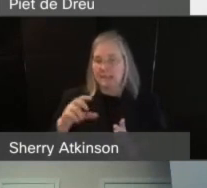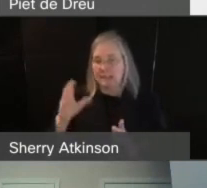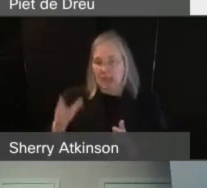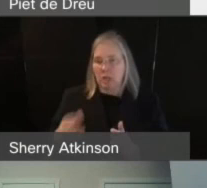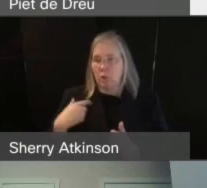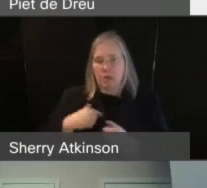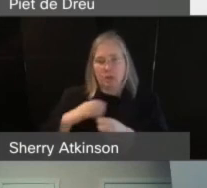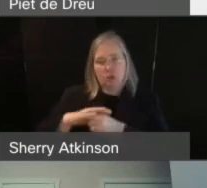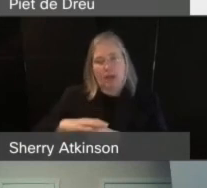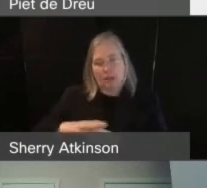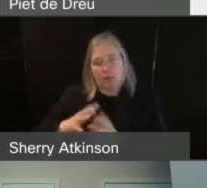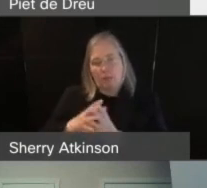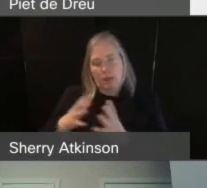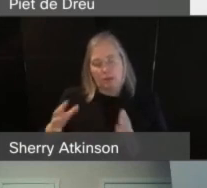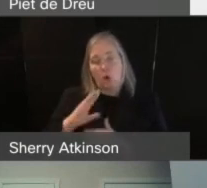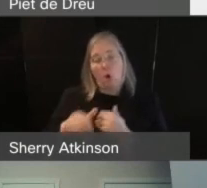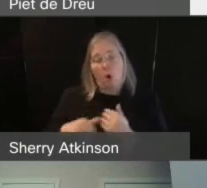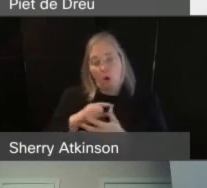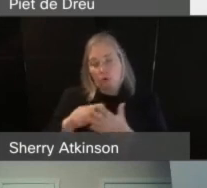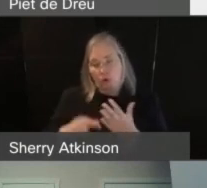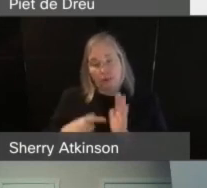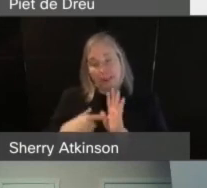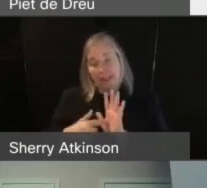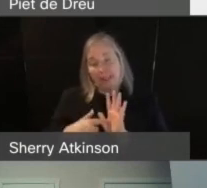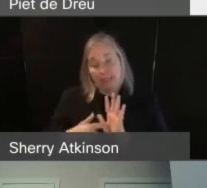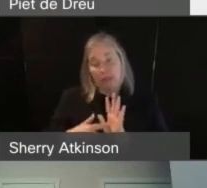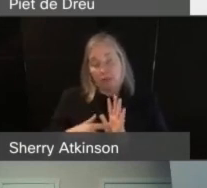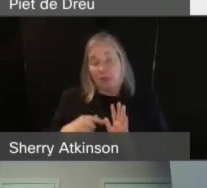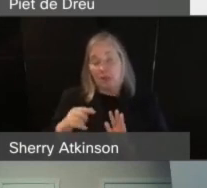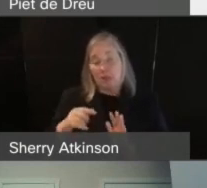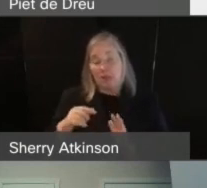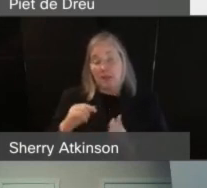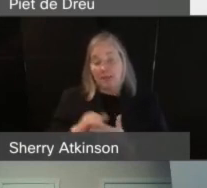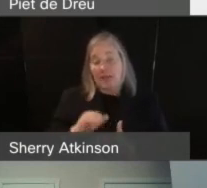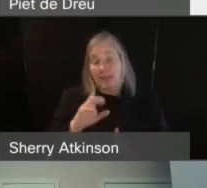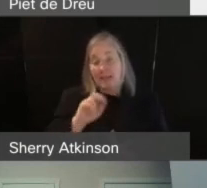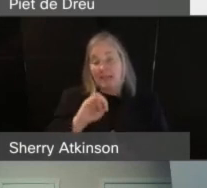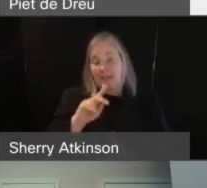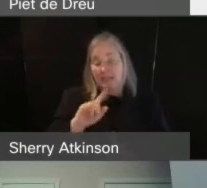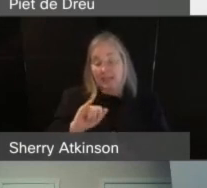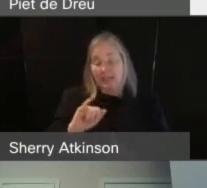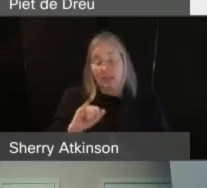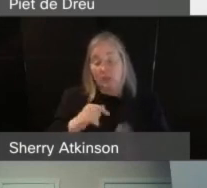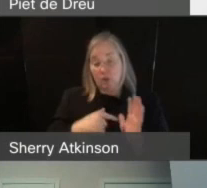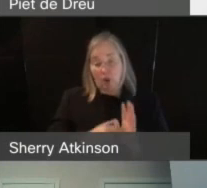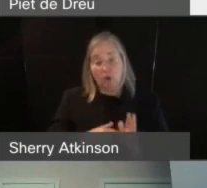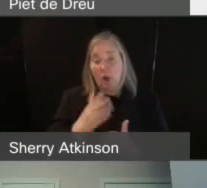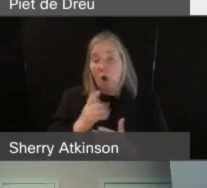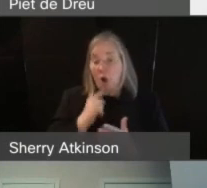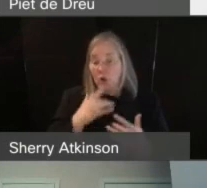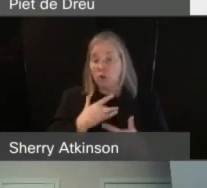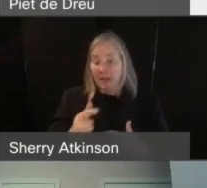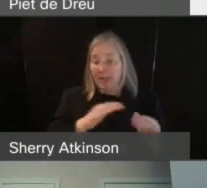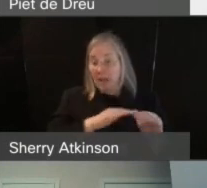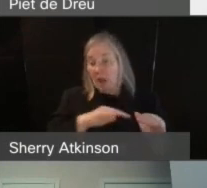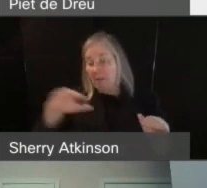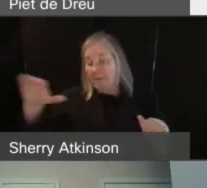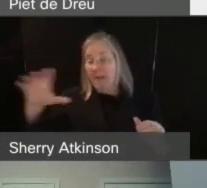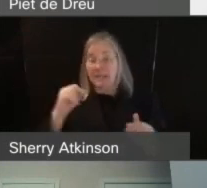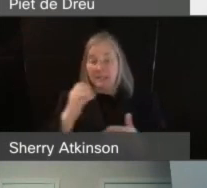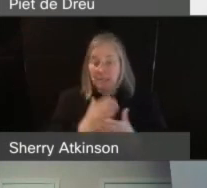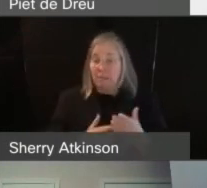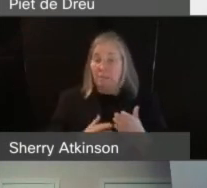those indicators, essentially Nikki showed earlier, are trending up, and some actually are already to a level that's more than